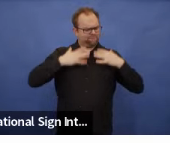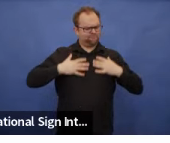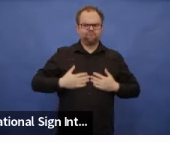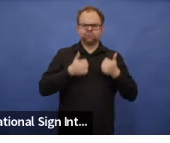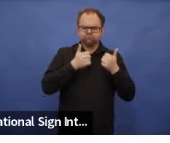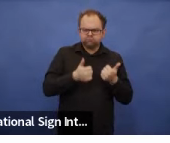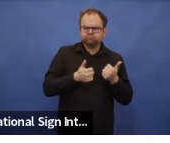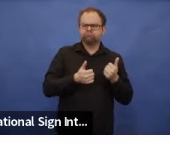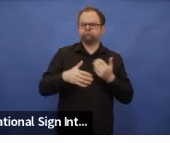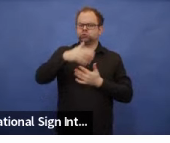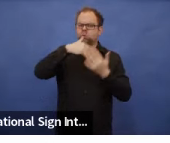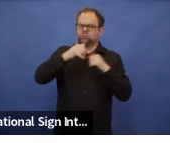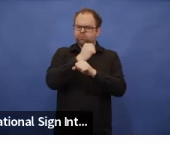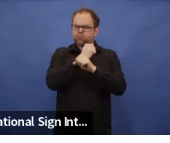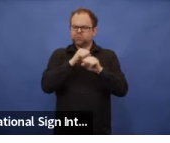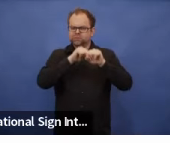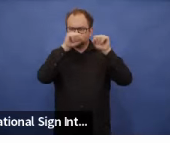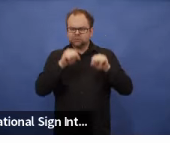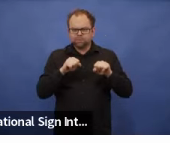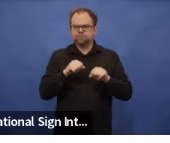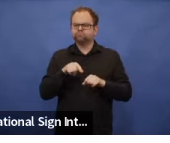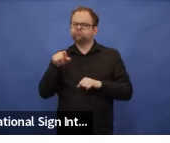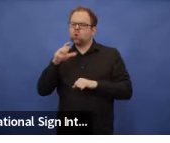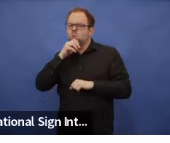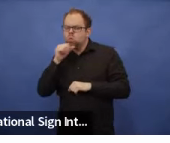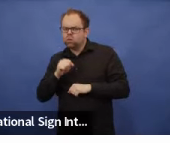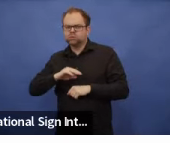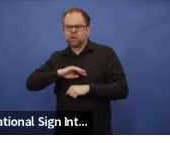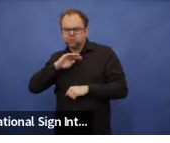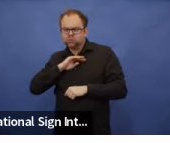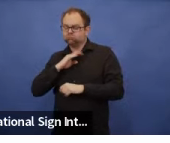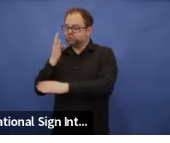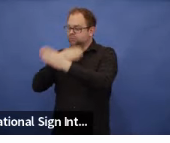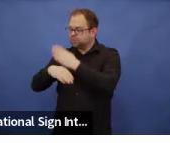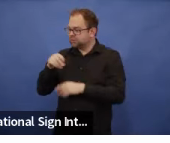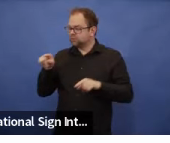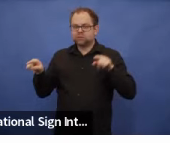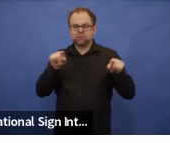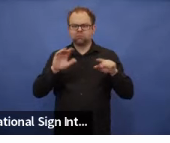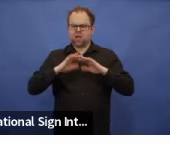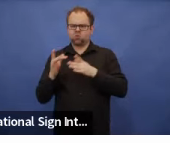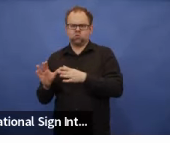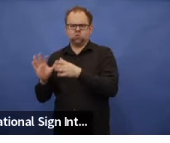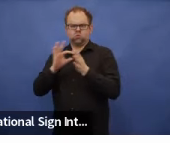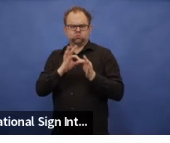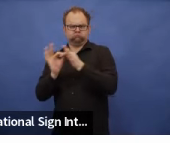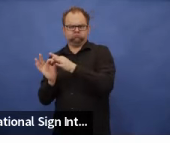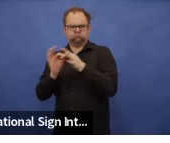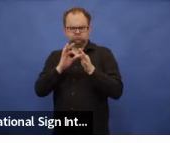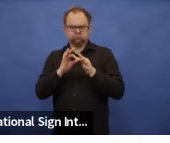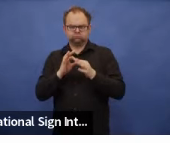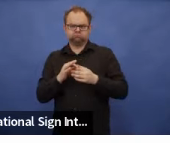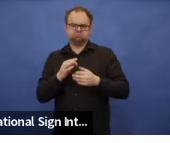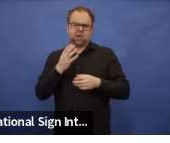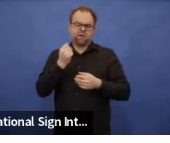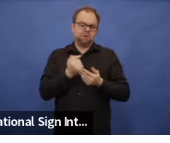living, to facilitate their social and economic inclusion. And of course, for working age population, the key question is for